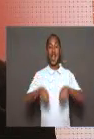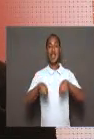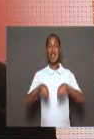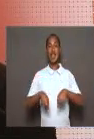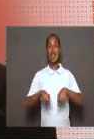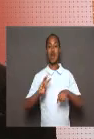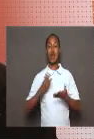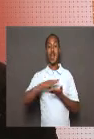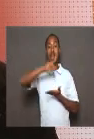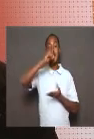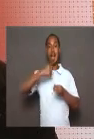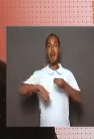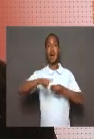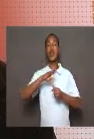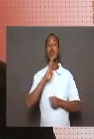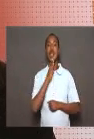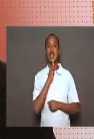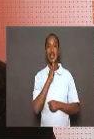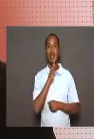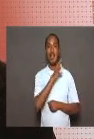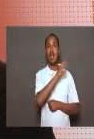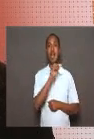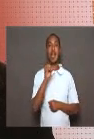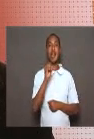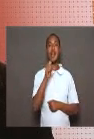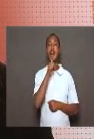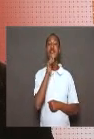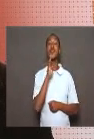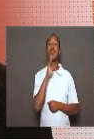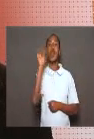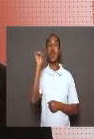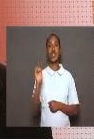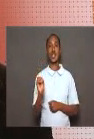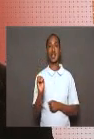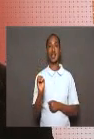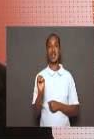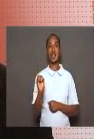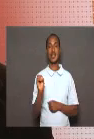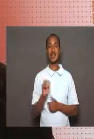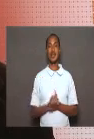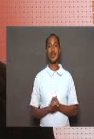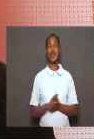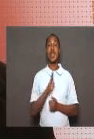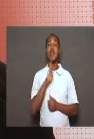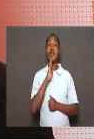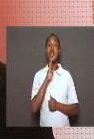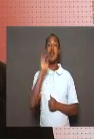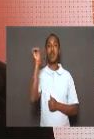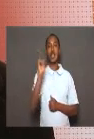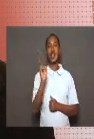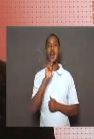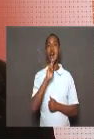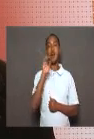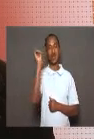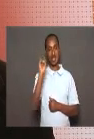Today, we learned about basic and amphoteric oxides. Basic